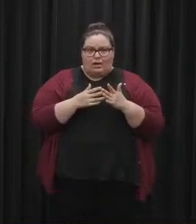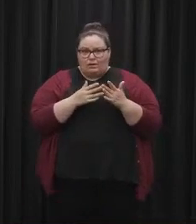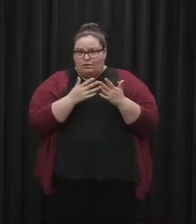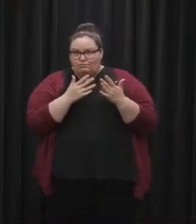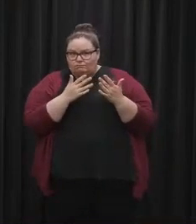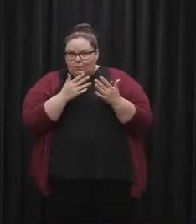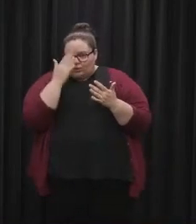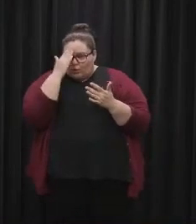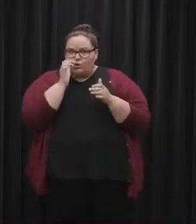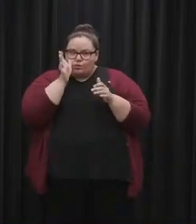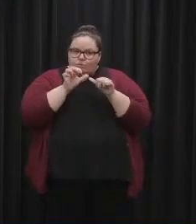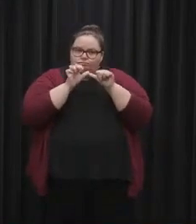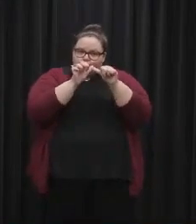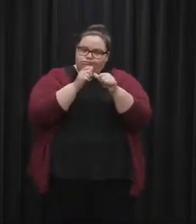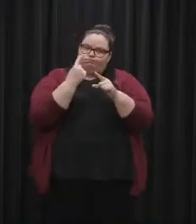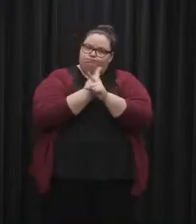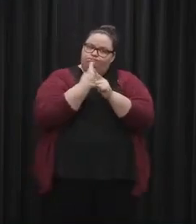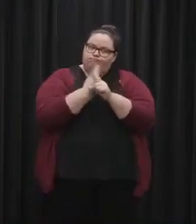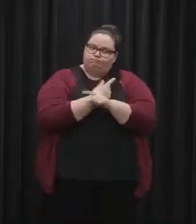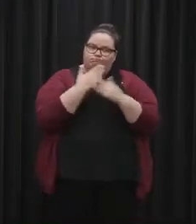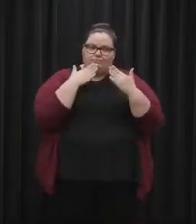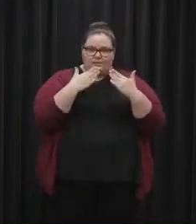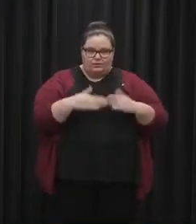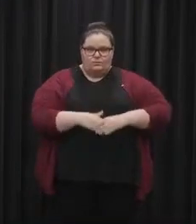right thing. Thank you very much.